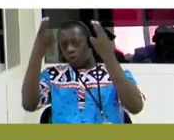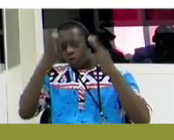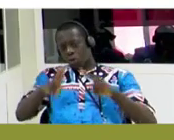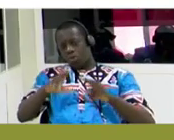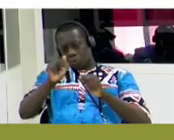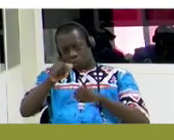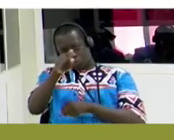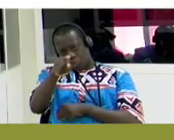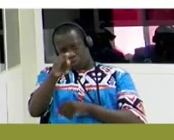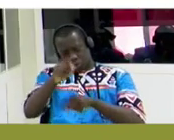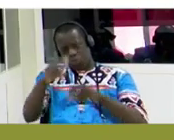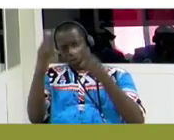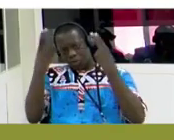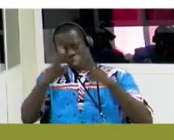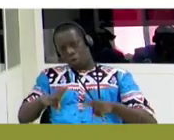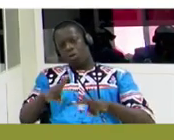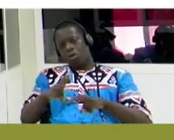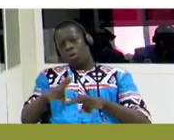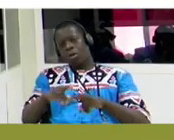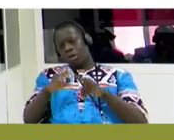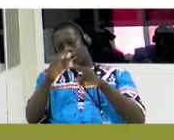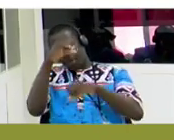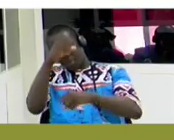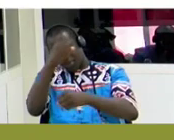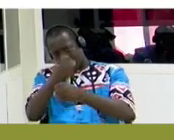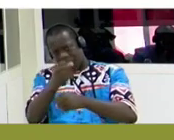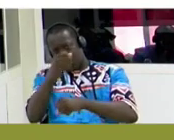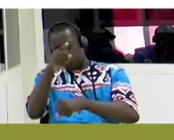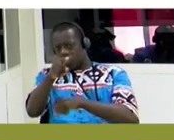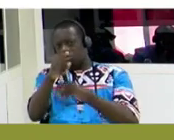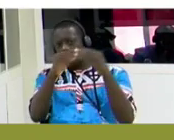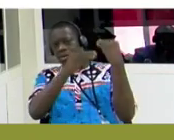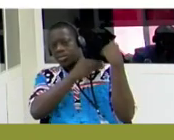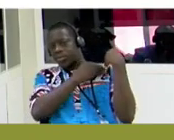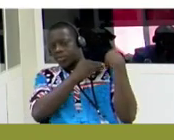responsible? Yes, sir. But, sir, by that